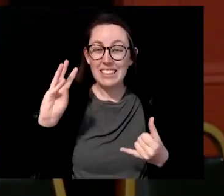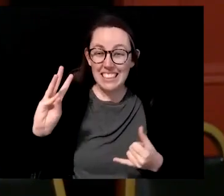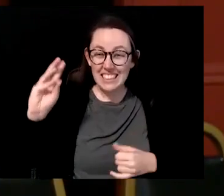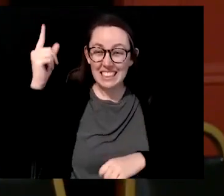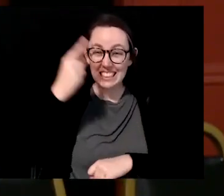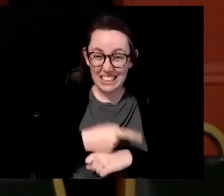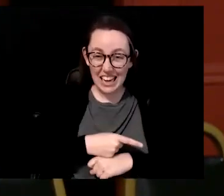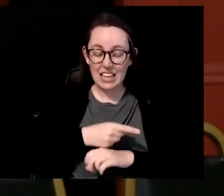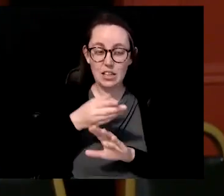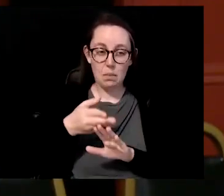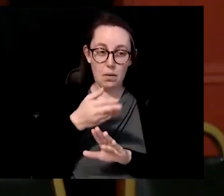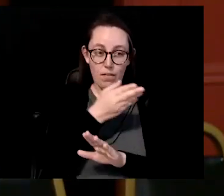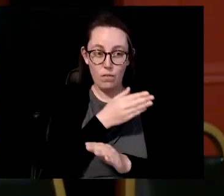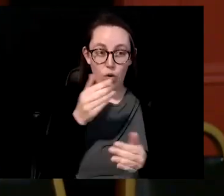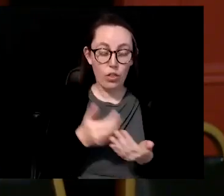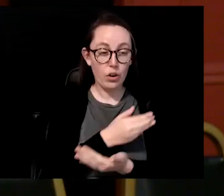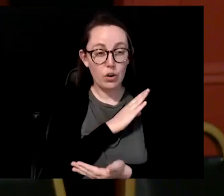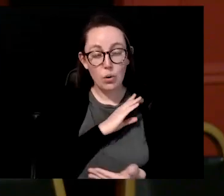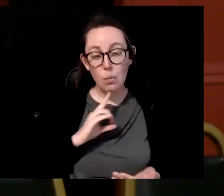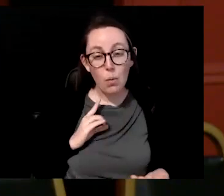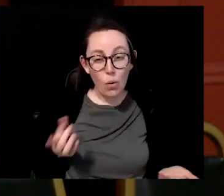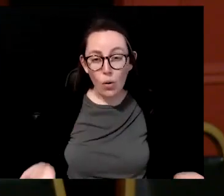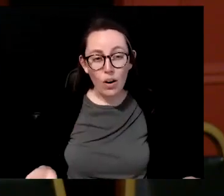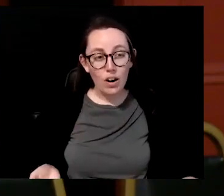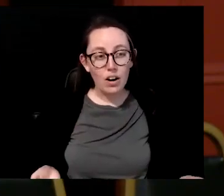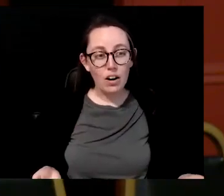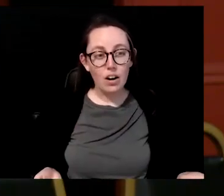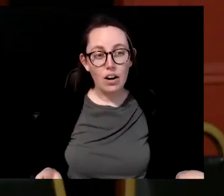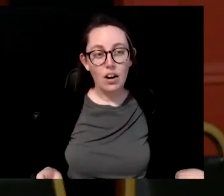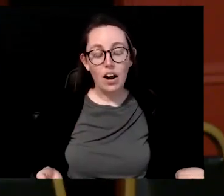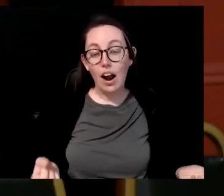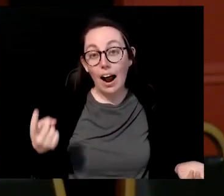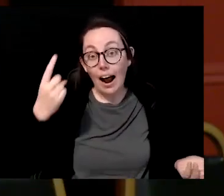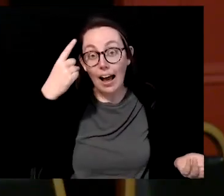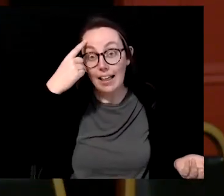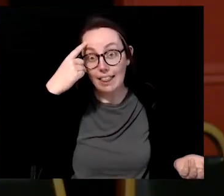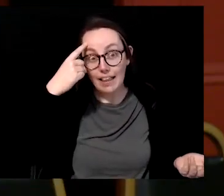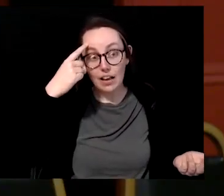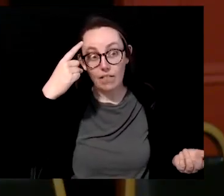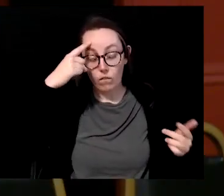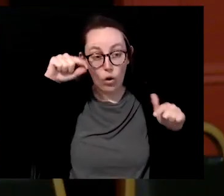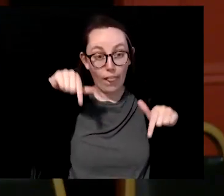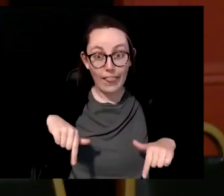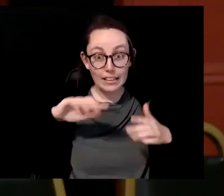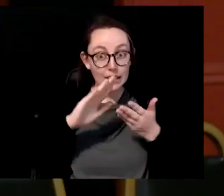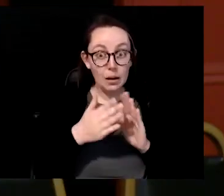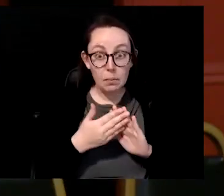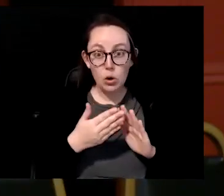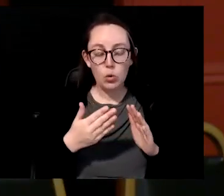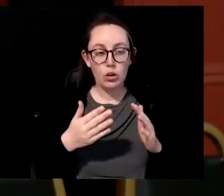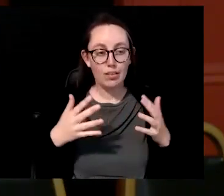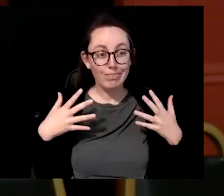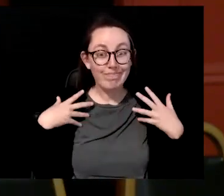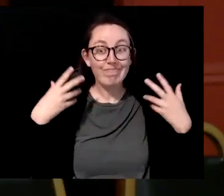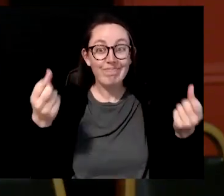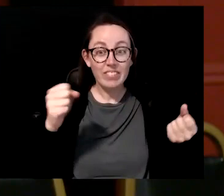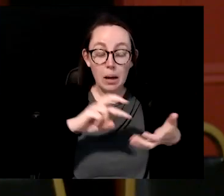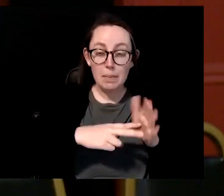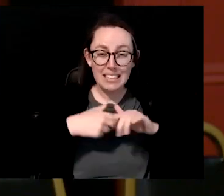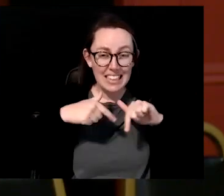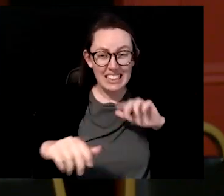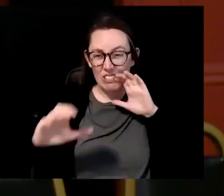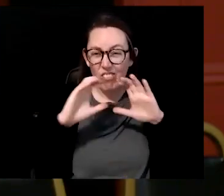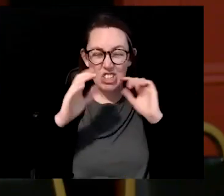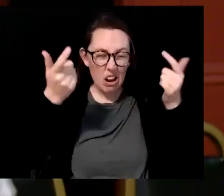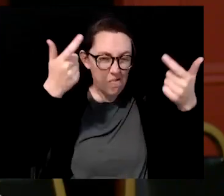I think for the health and the um of this community that you would not have these conversations tonight